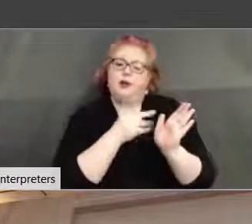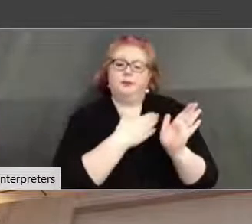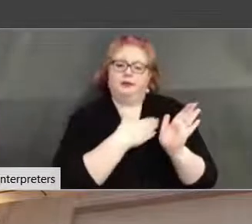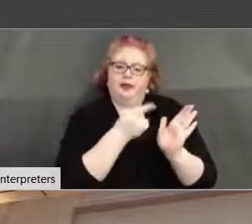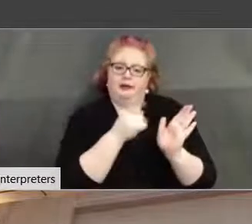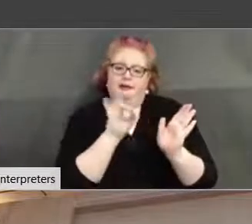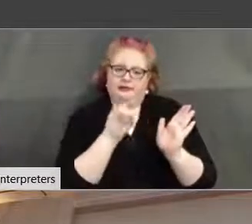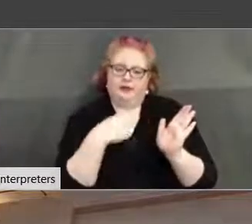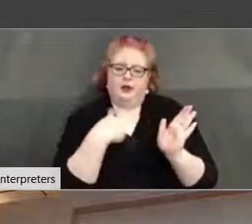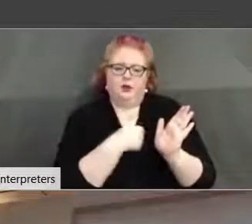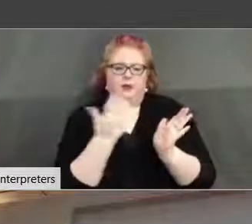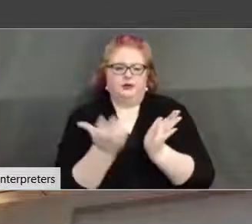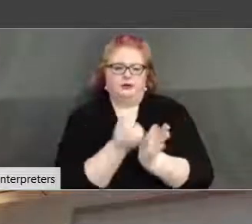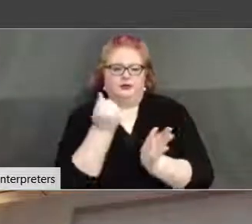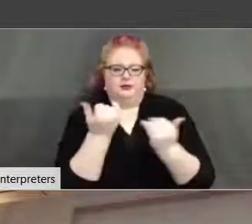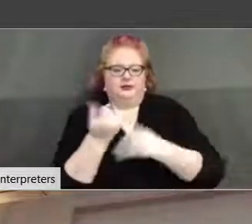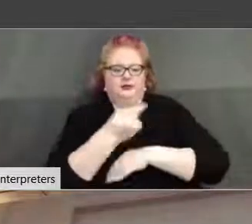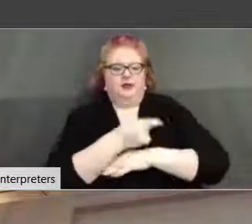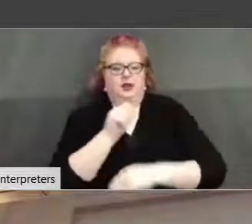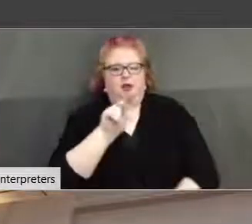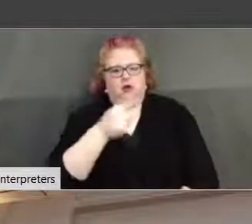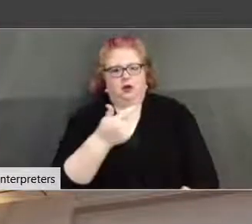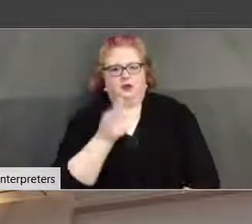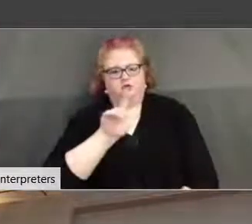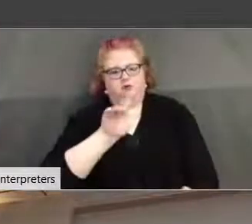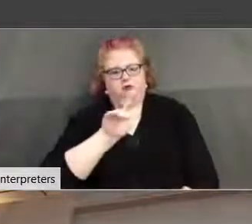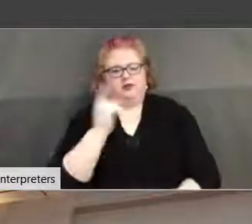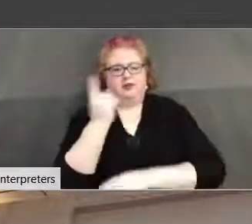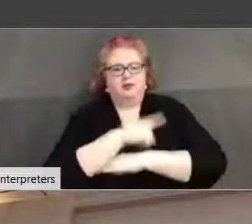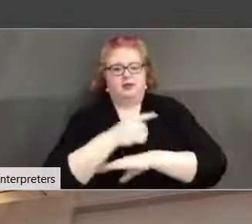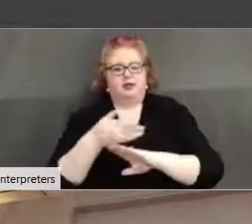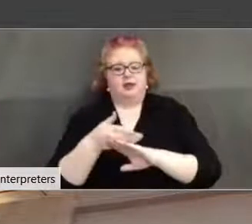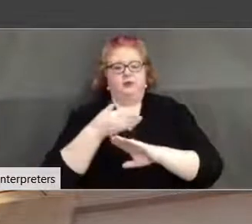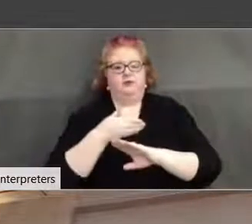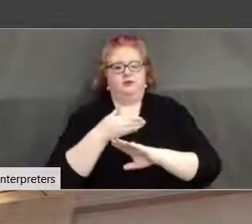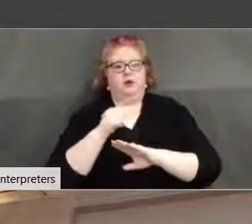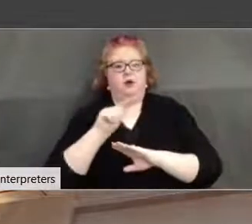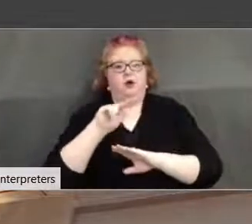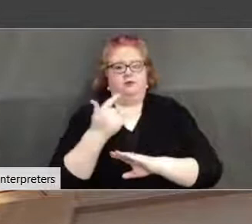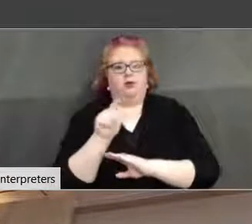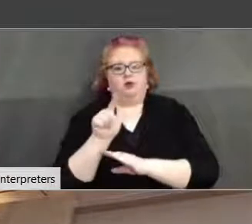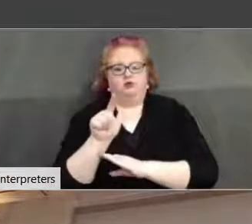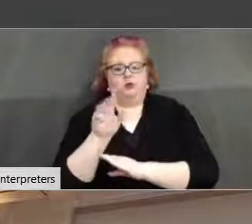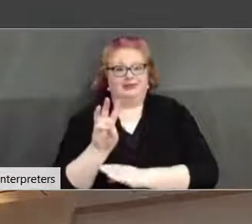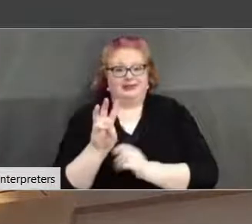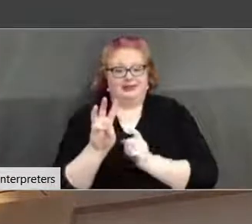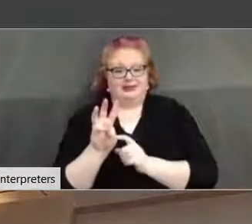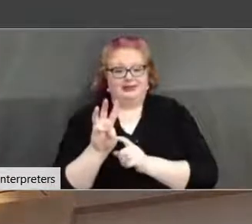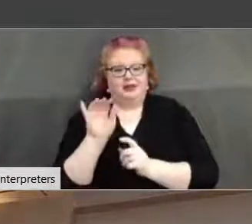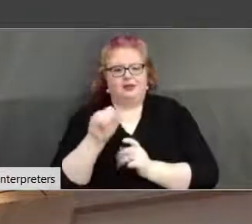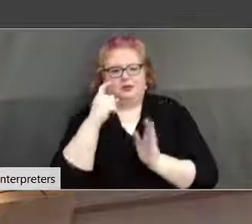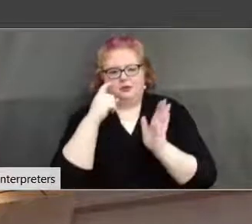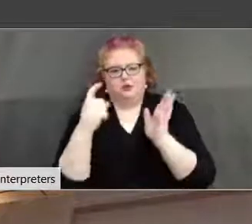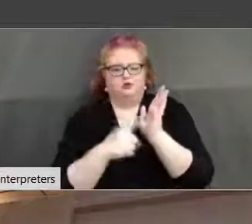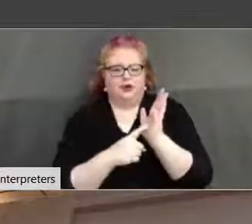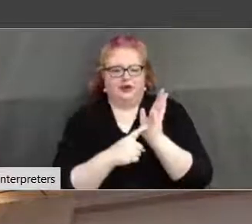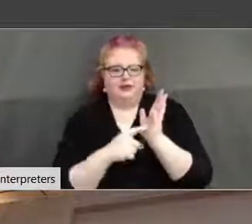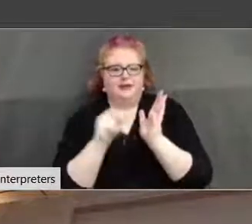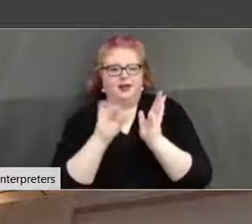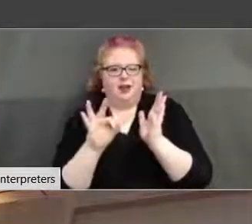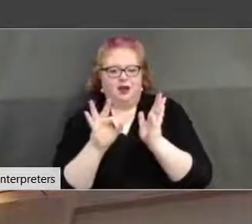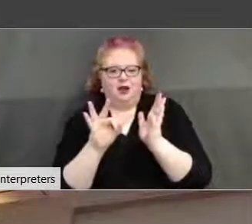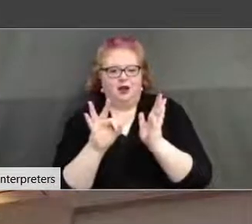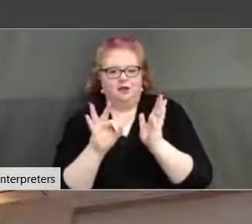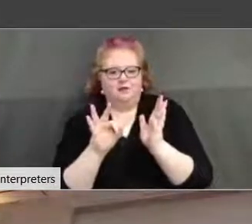date of August the 25th, the day before August 26th, which is the recognition of the centennial